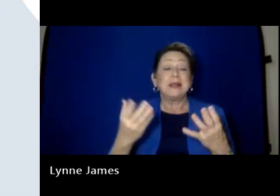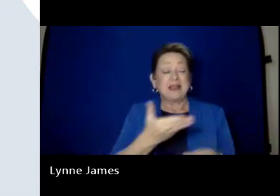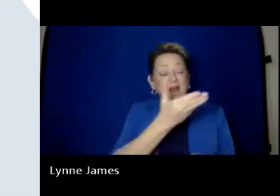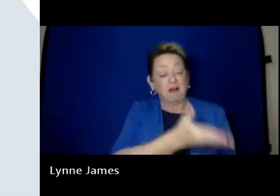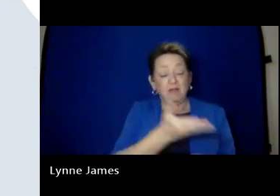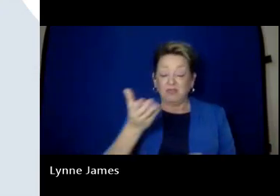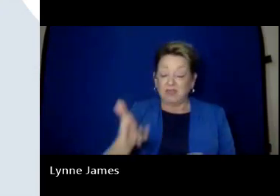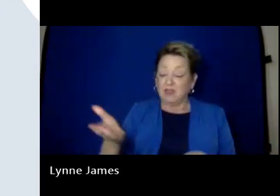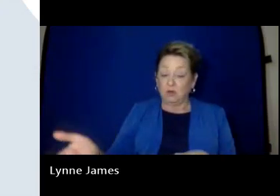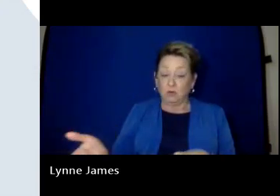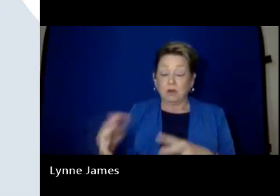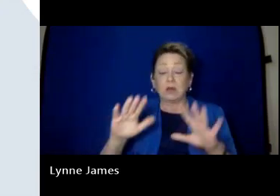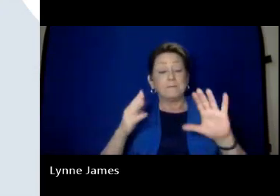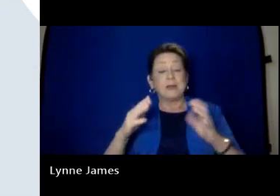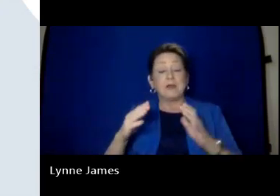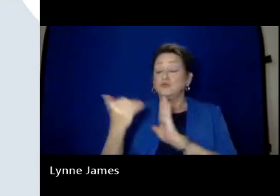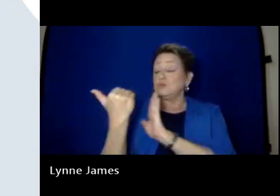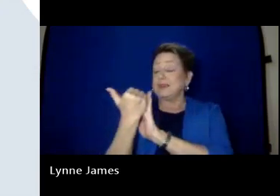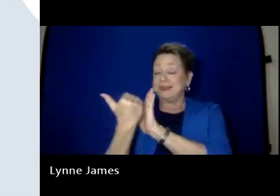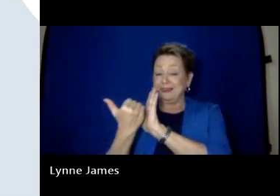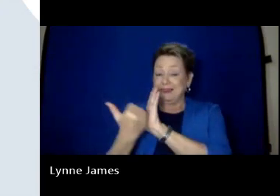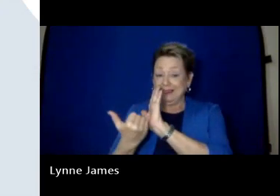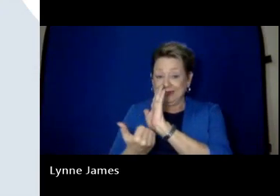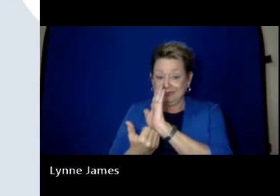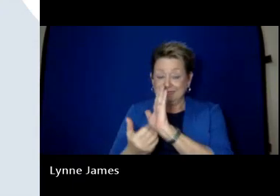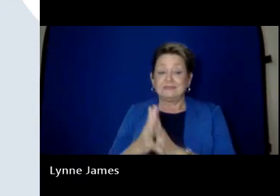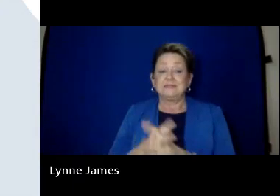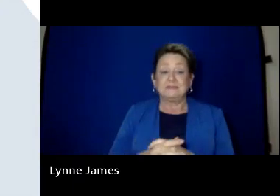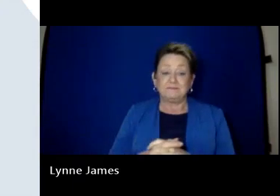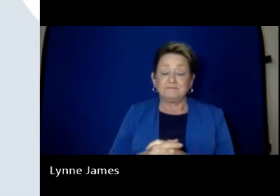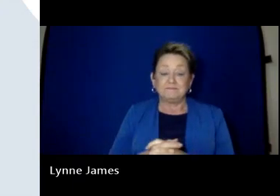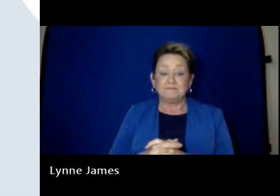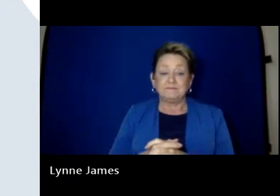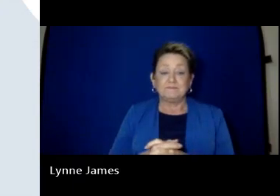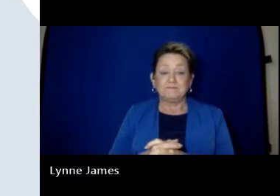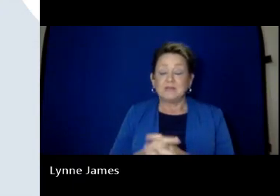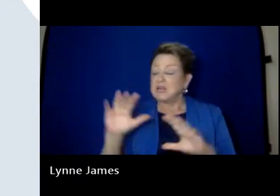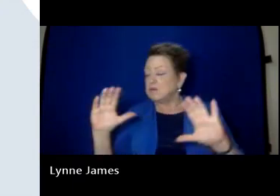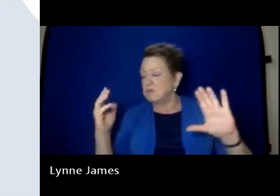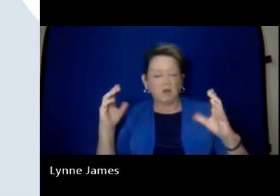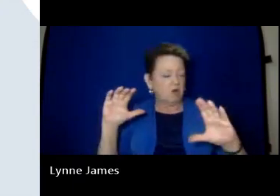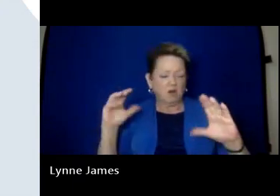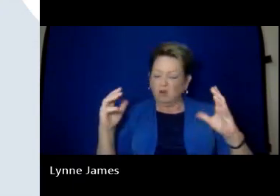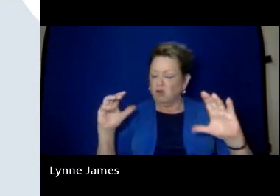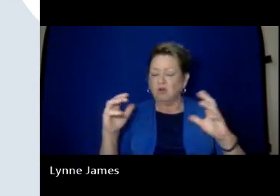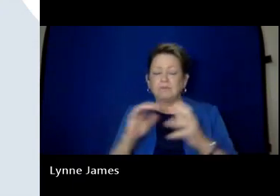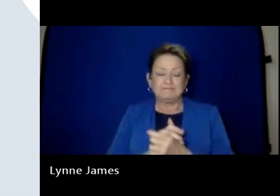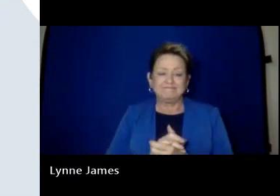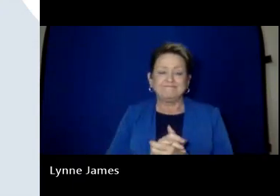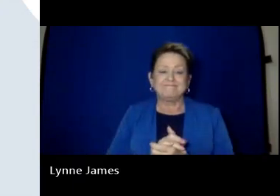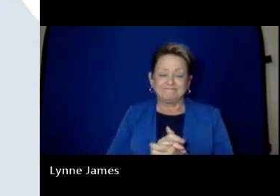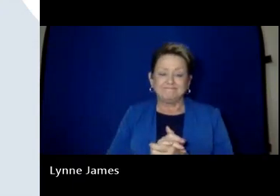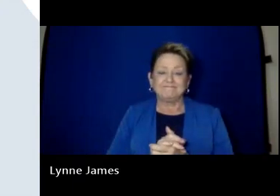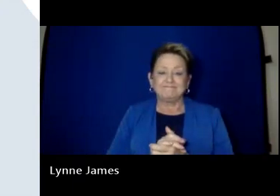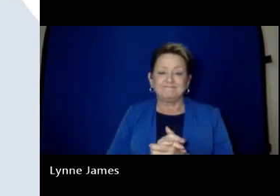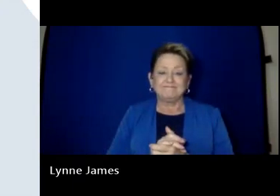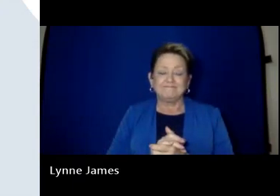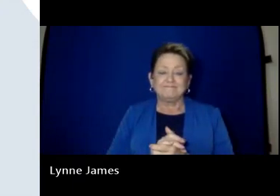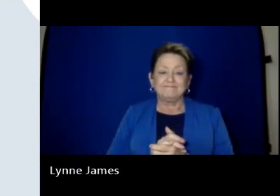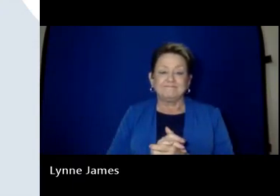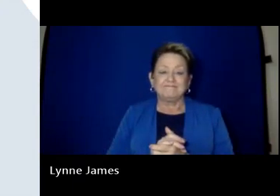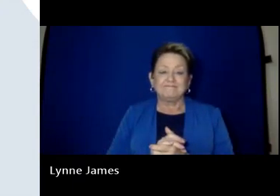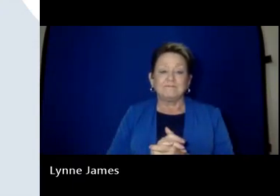by the employees by independently counting a sample of inventory items and comparing our counts with the counts recorded on their